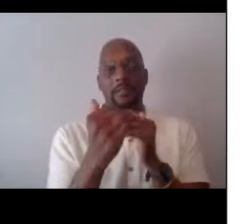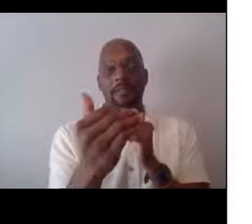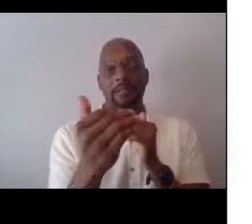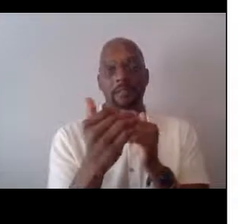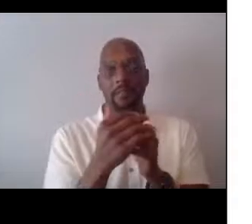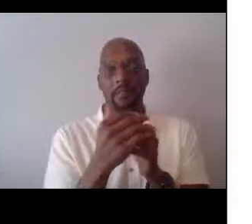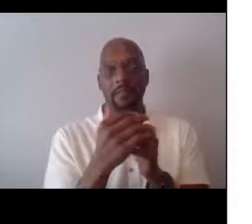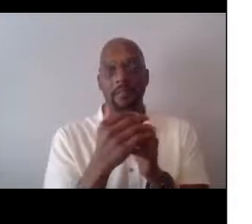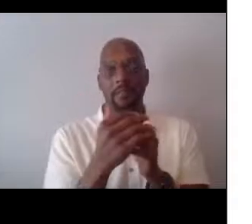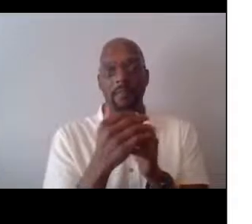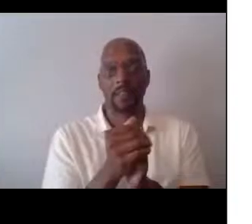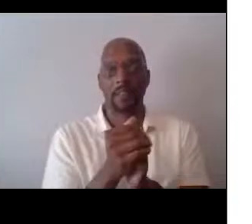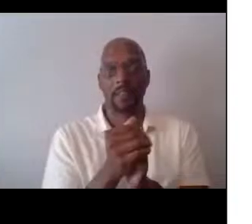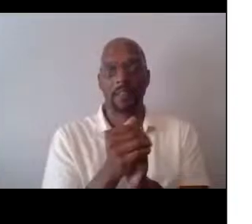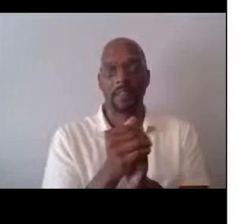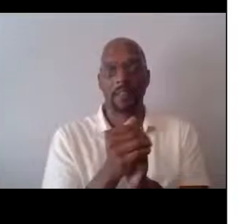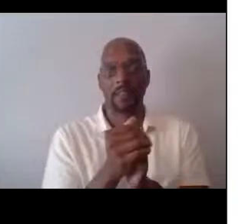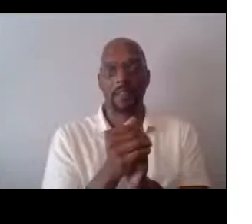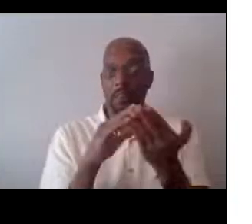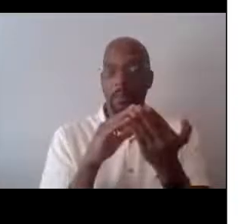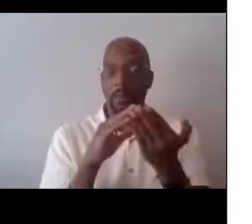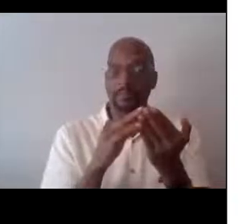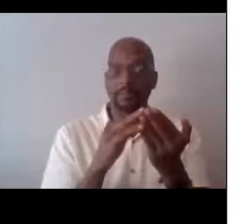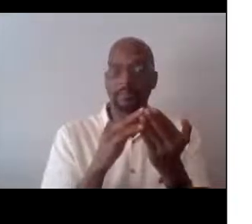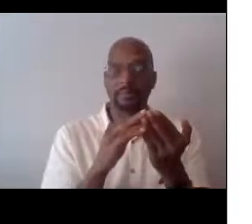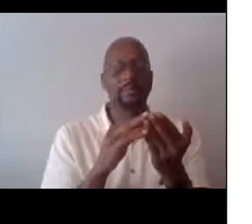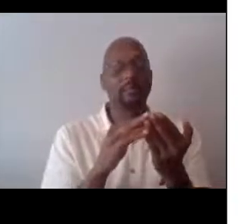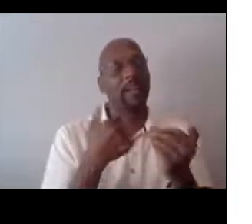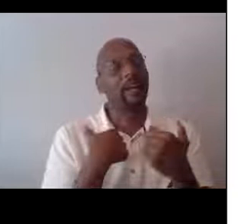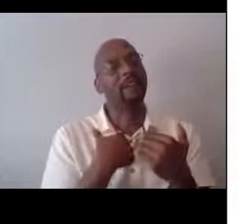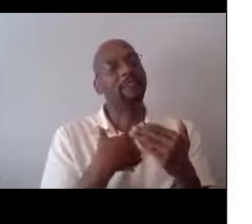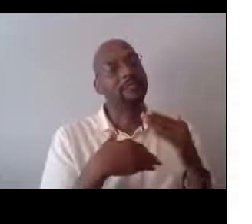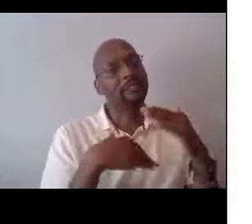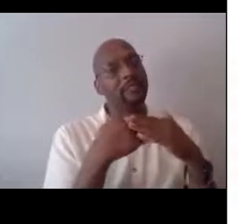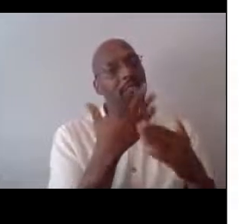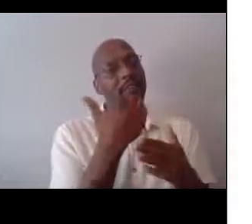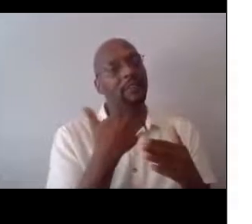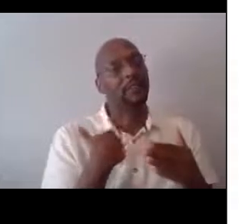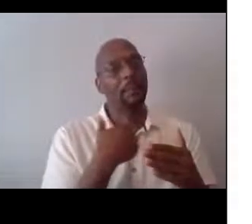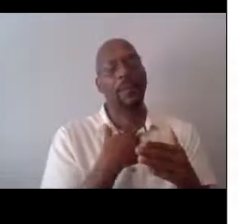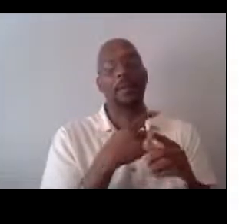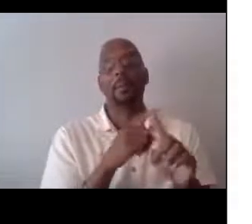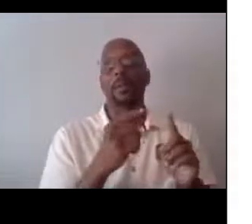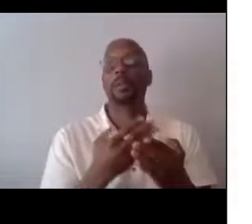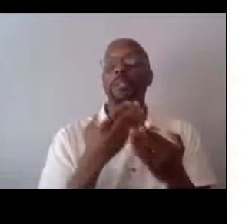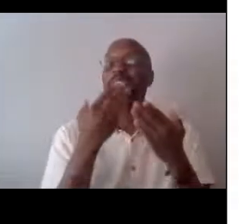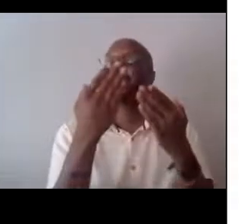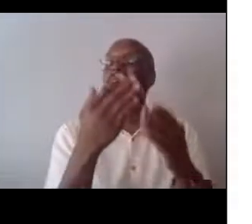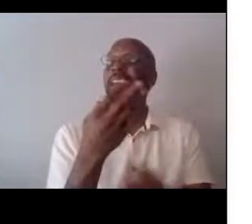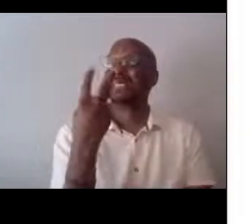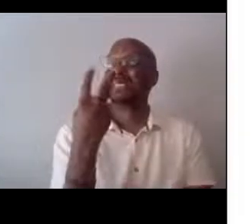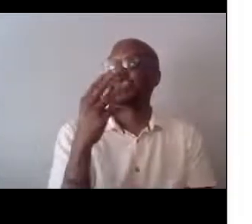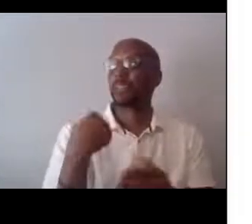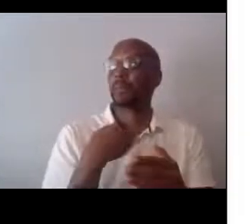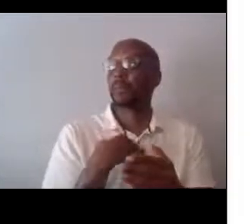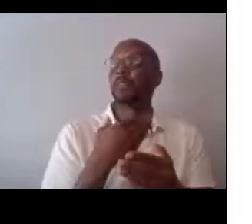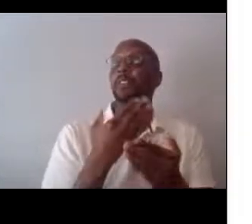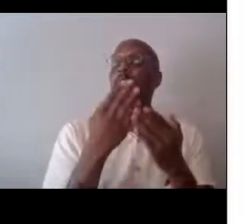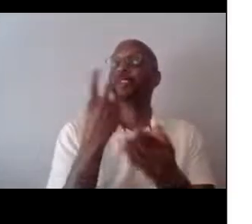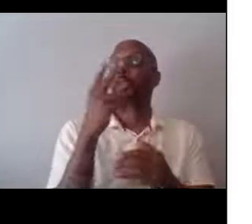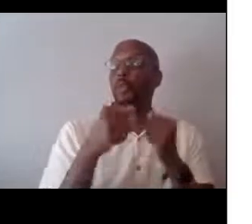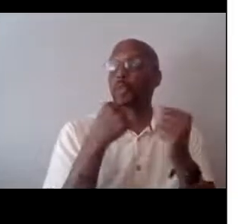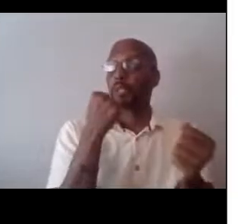For the committee, up to 15 members, and we'll be proposing 16 today, will be serving 2-year staggered terms